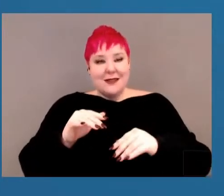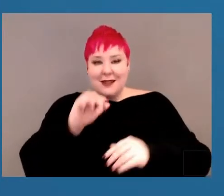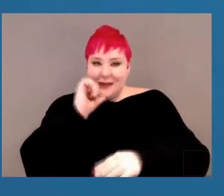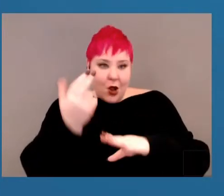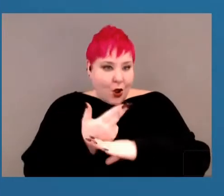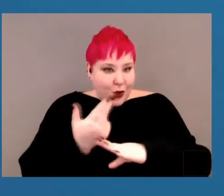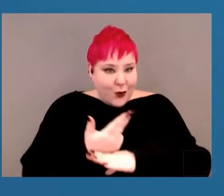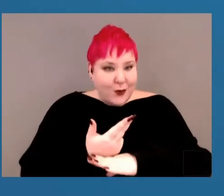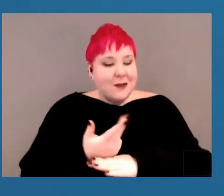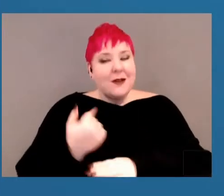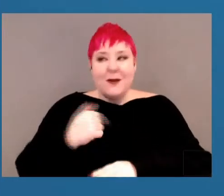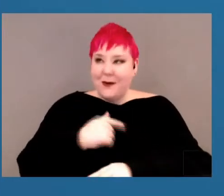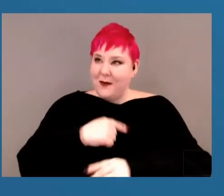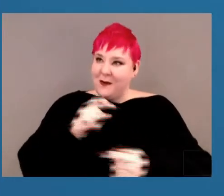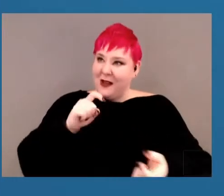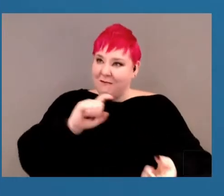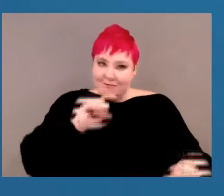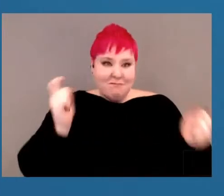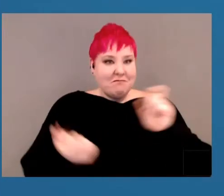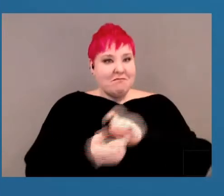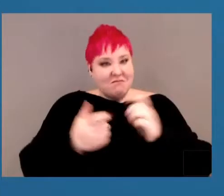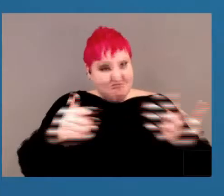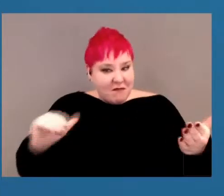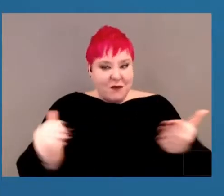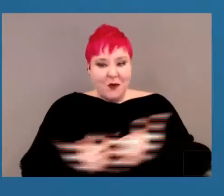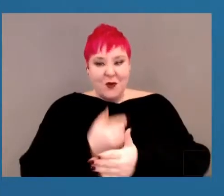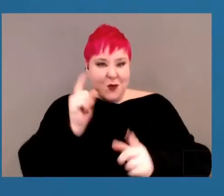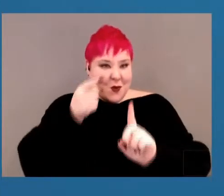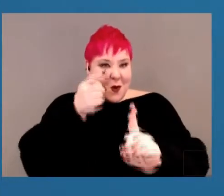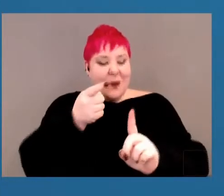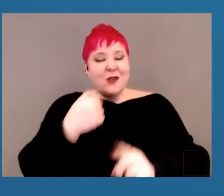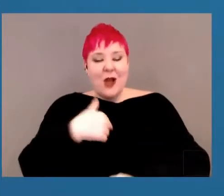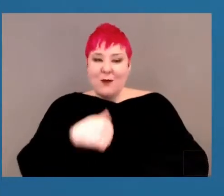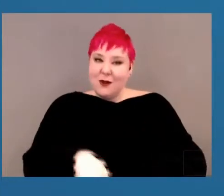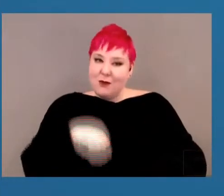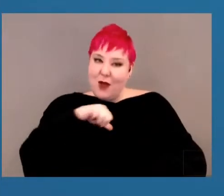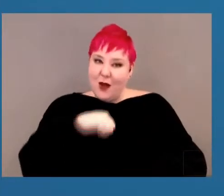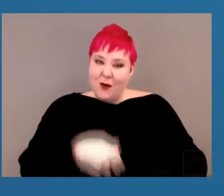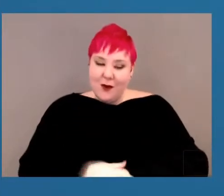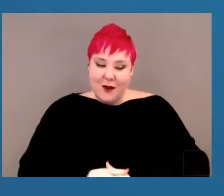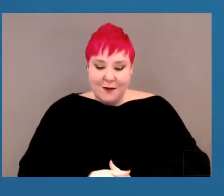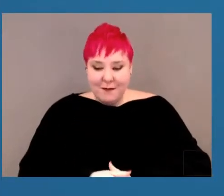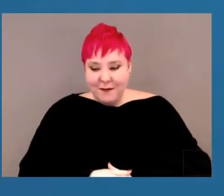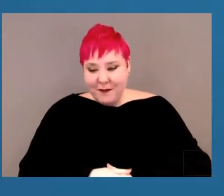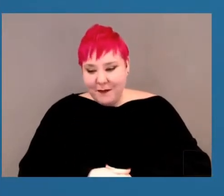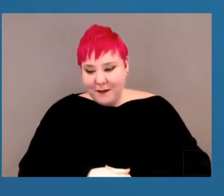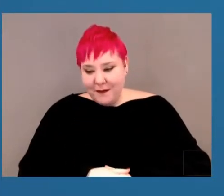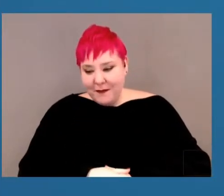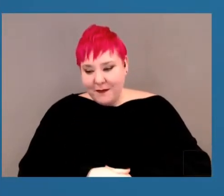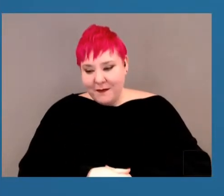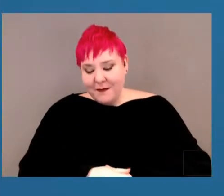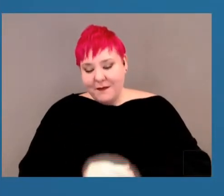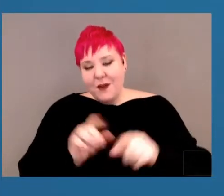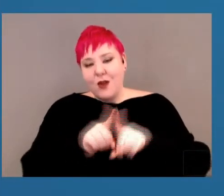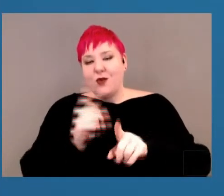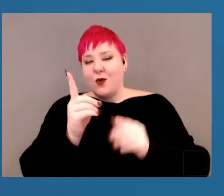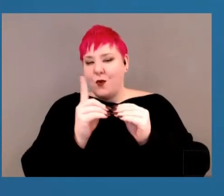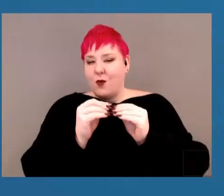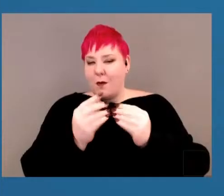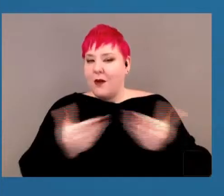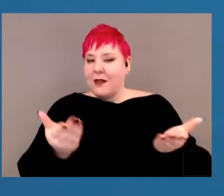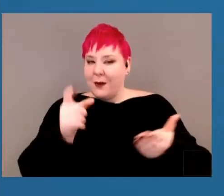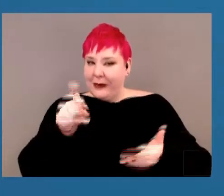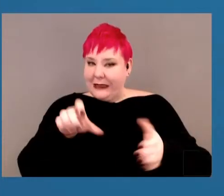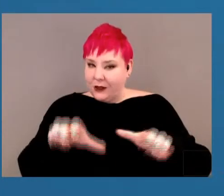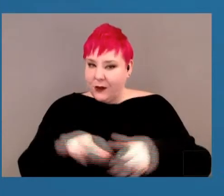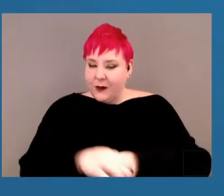new lease on life. And so I'm really proud of what we've done there. But there's also one more thing we needed to do. And